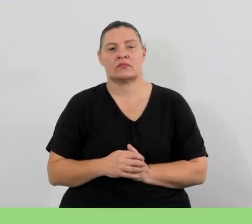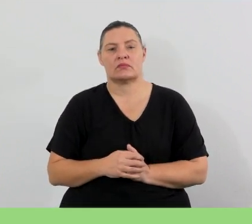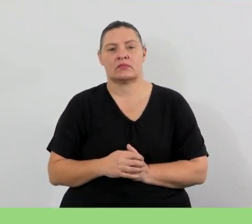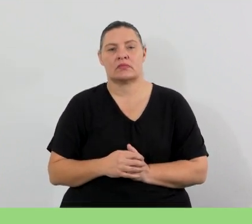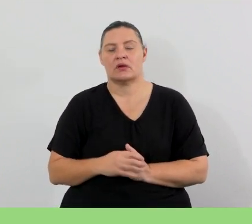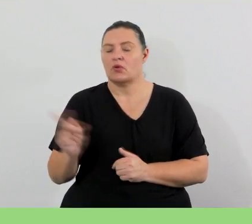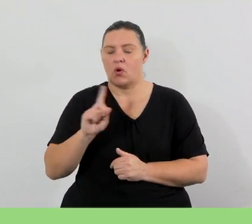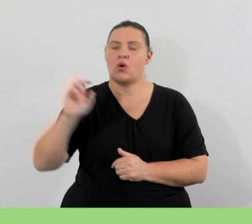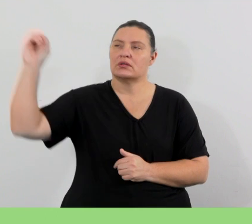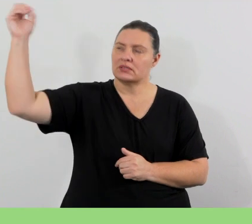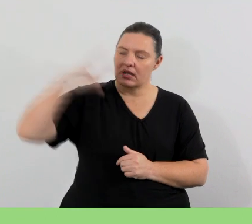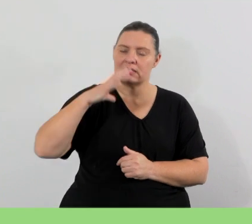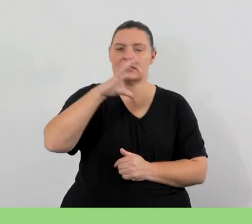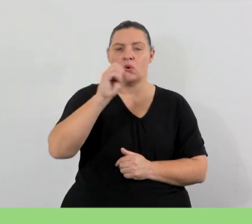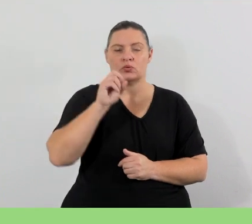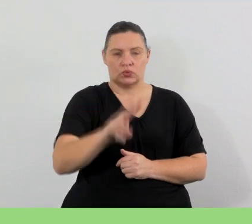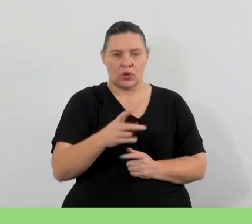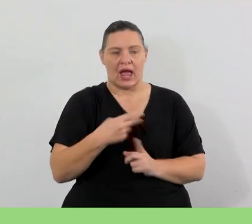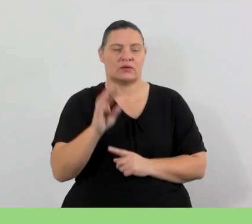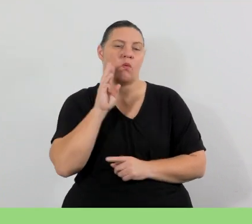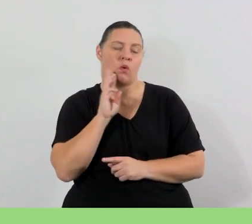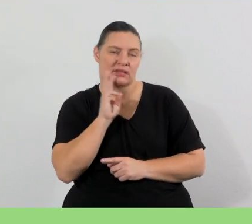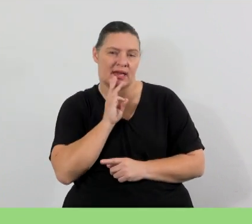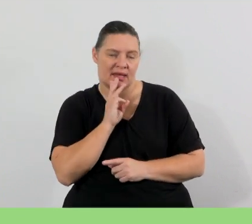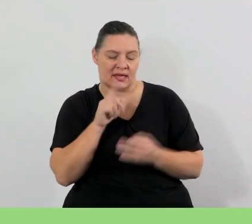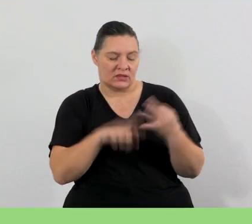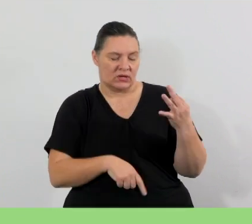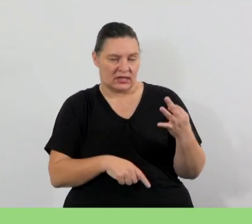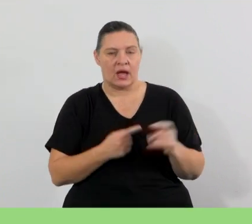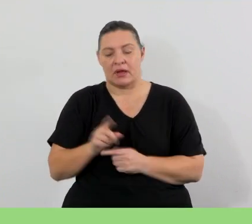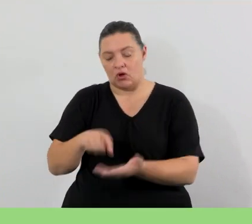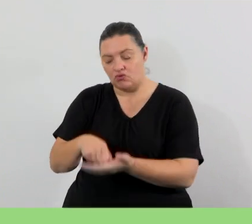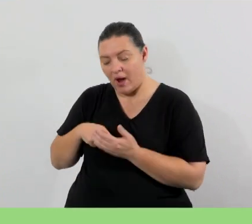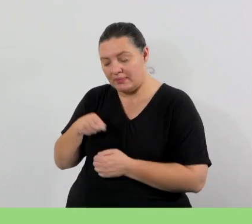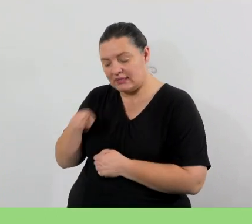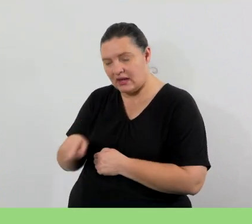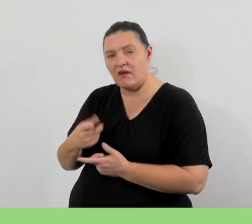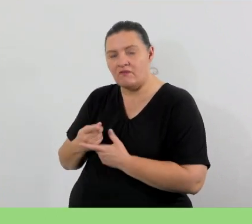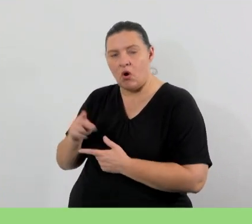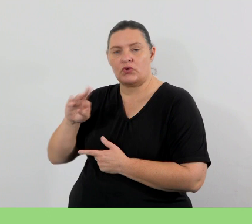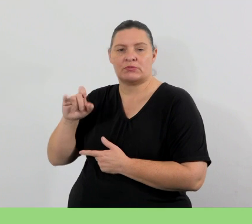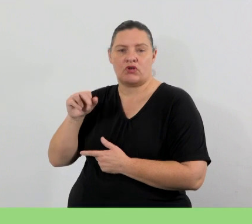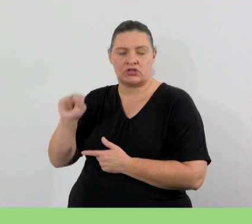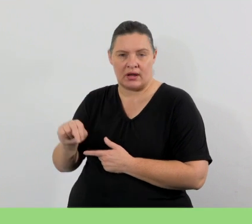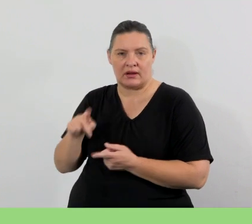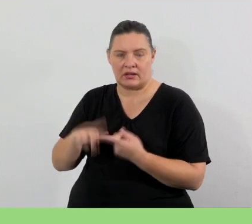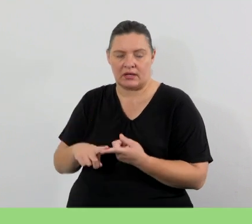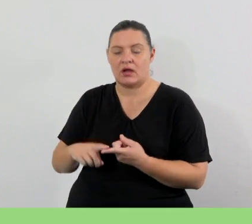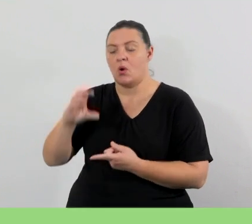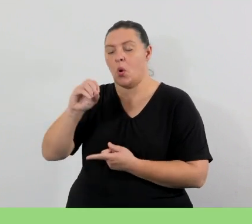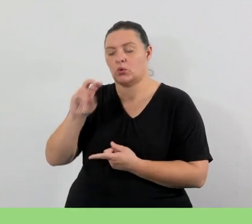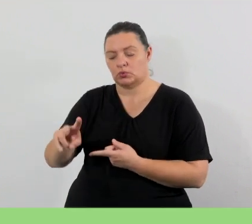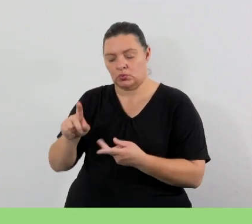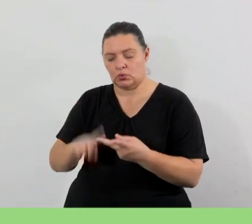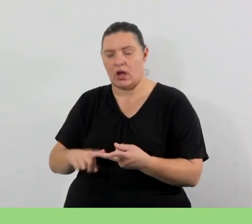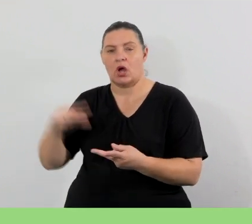And then, it's sunlight, carbon dioxide, and water. Whereas the requirements for